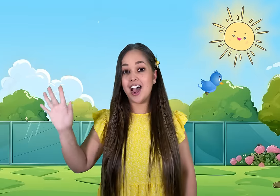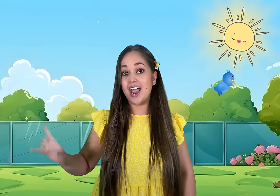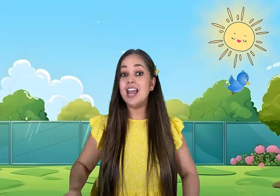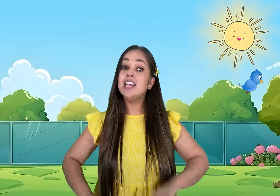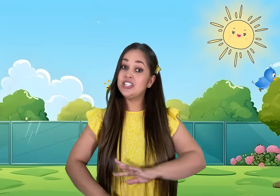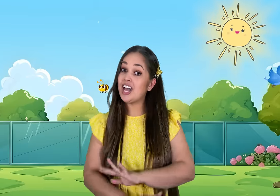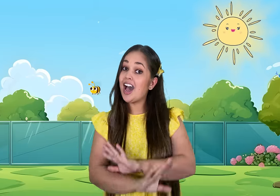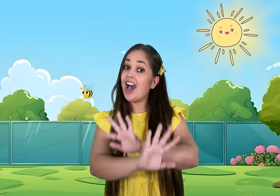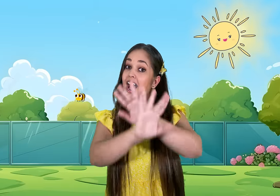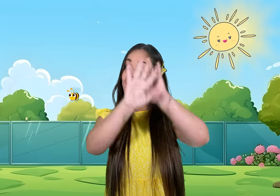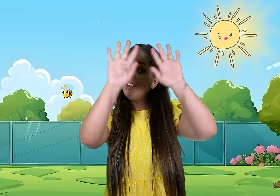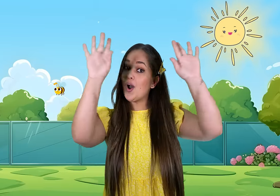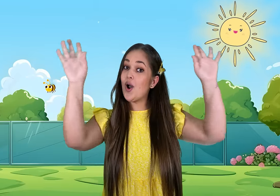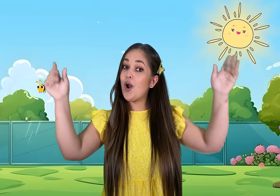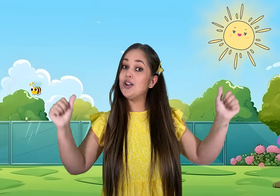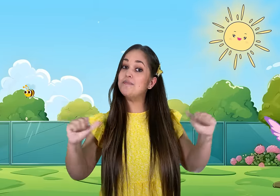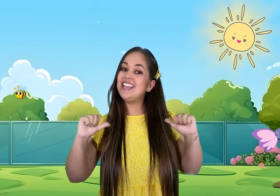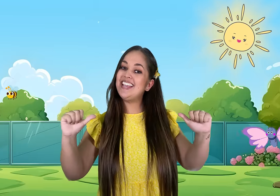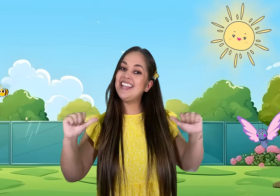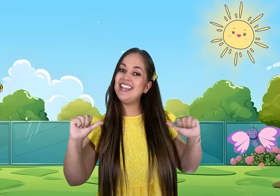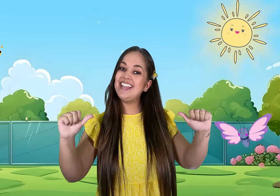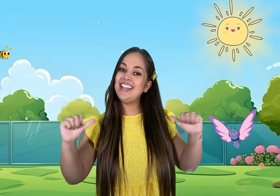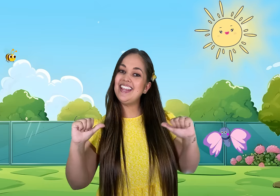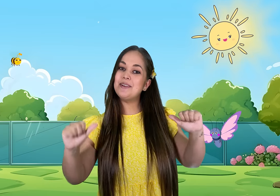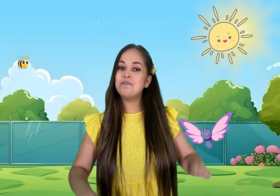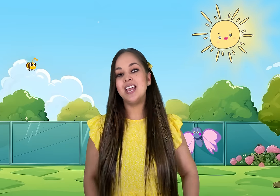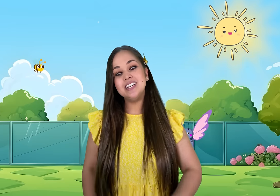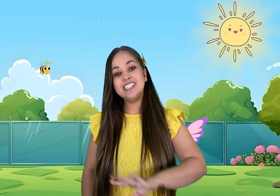Shine, shine, shine on me.